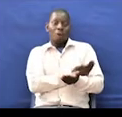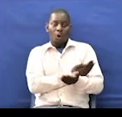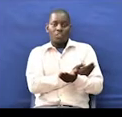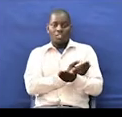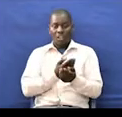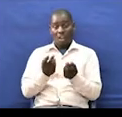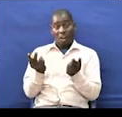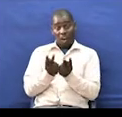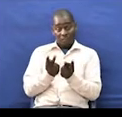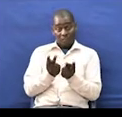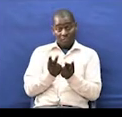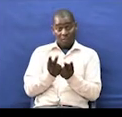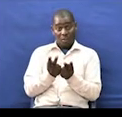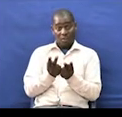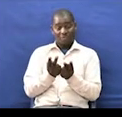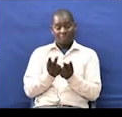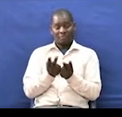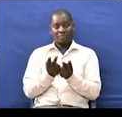moment of force